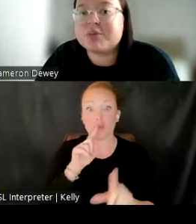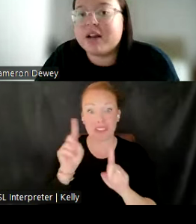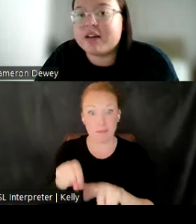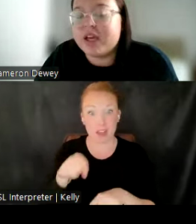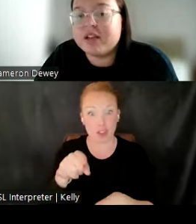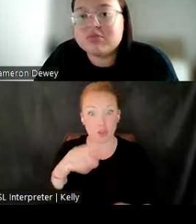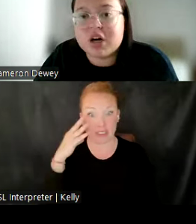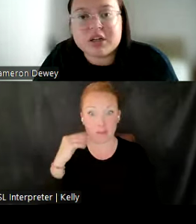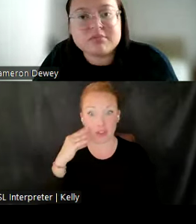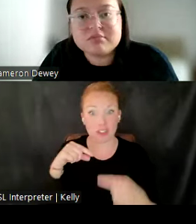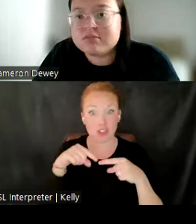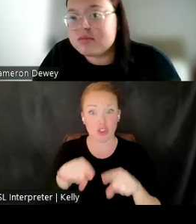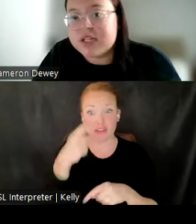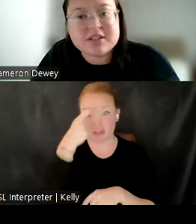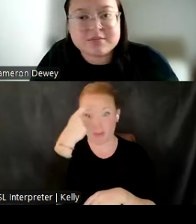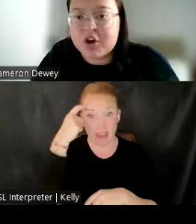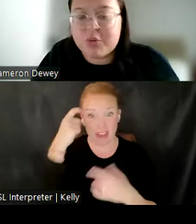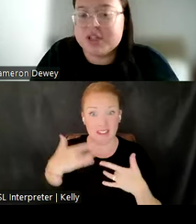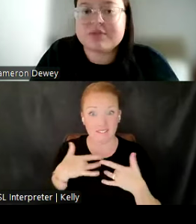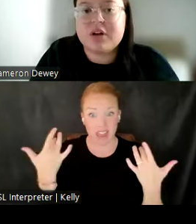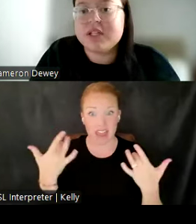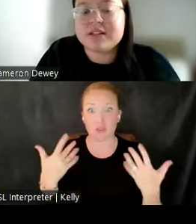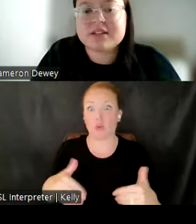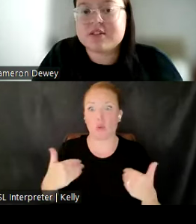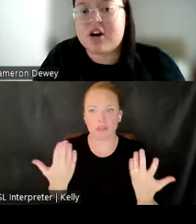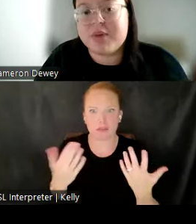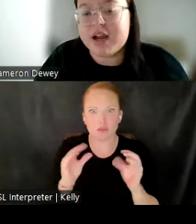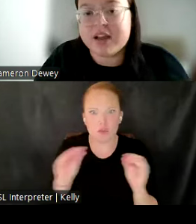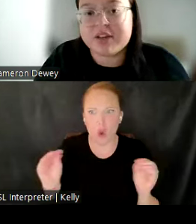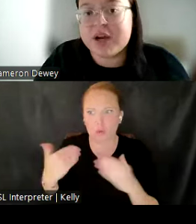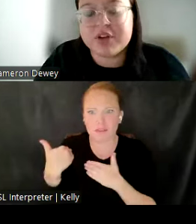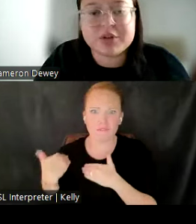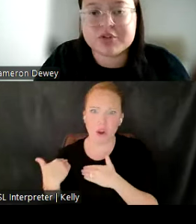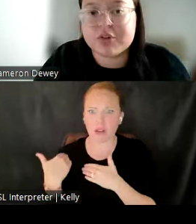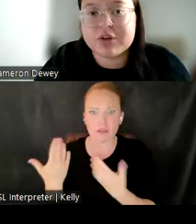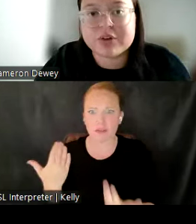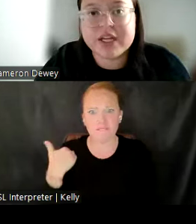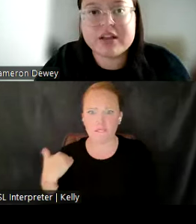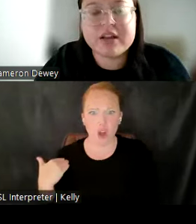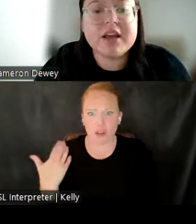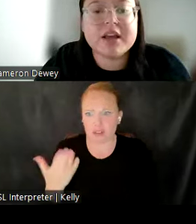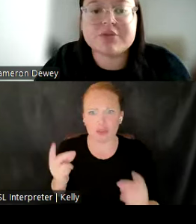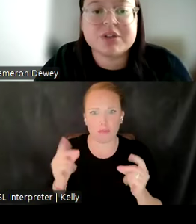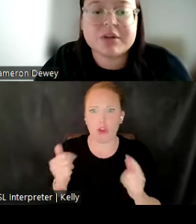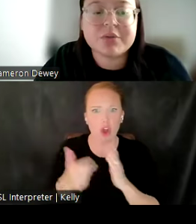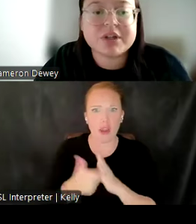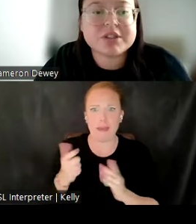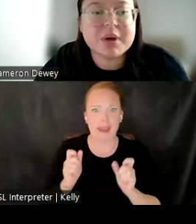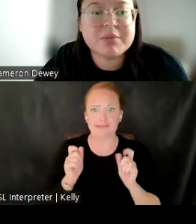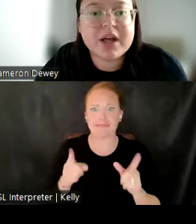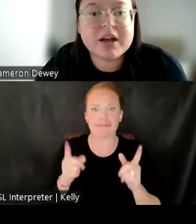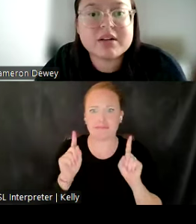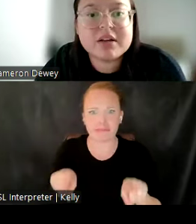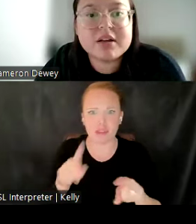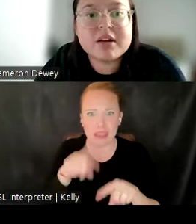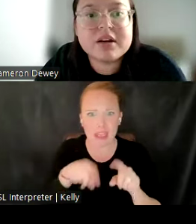during a traumatic event it's no one's fault. It's automatic. You have no control over it. And it's really important to